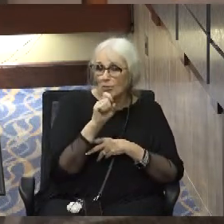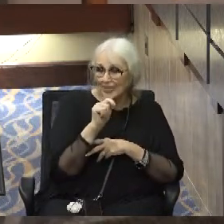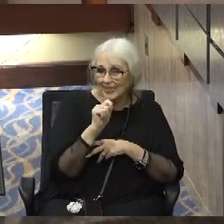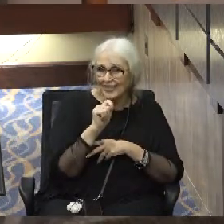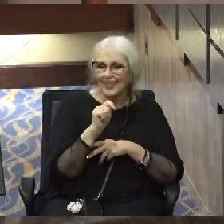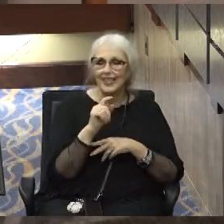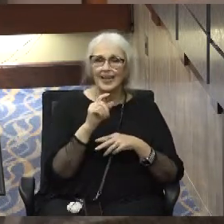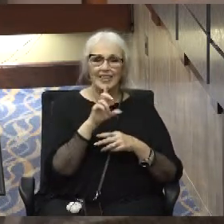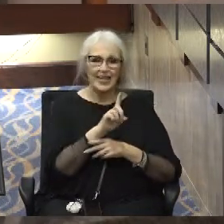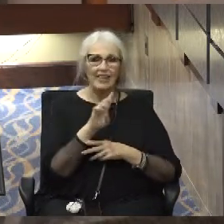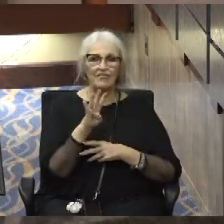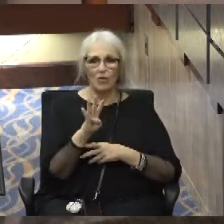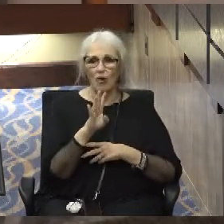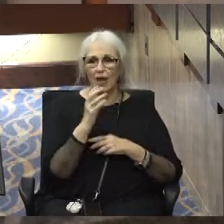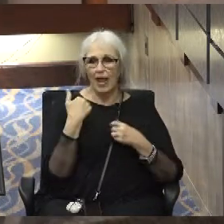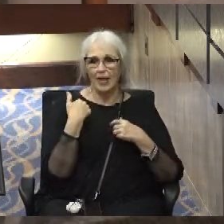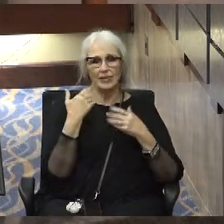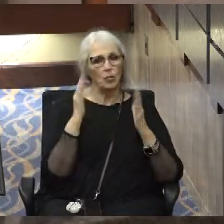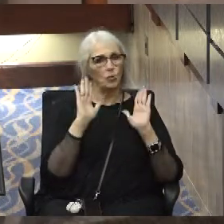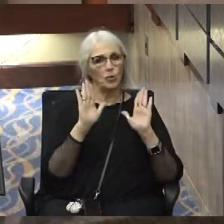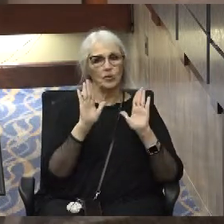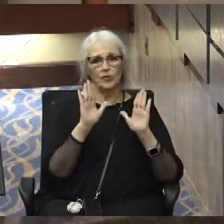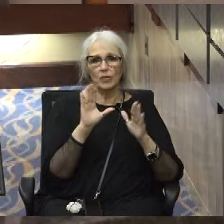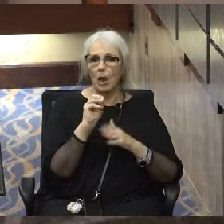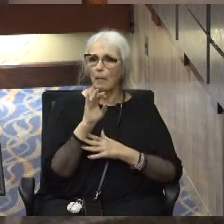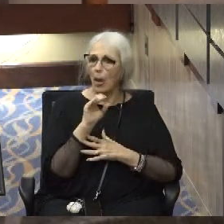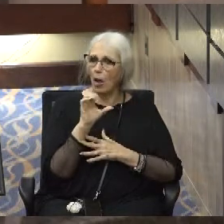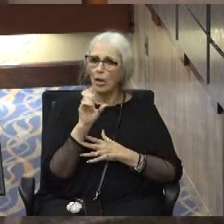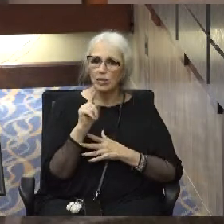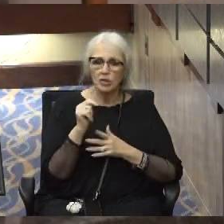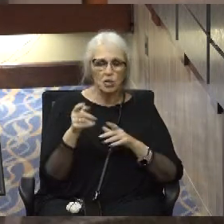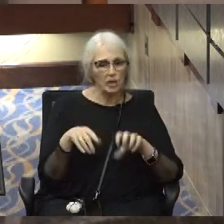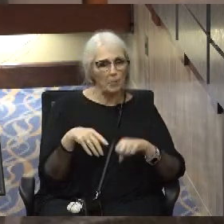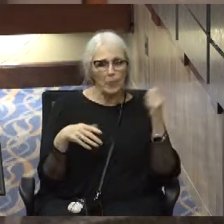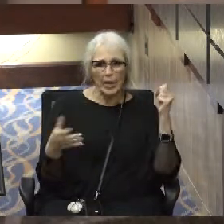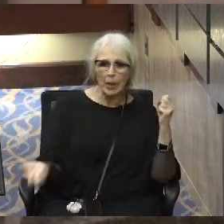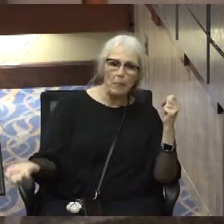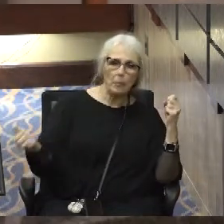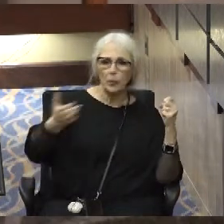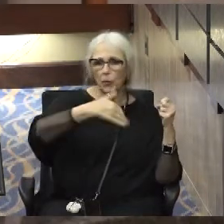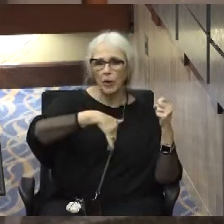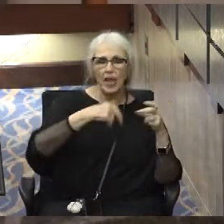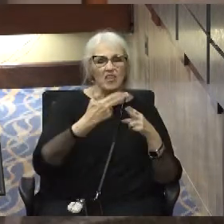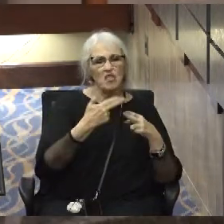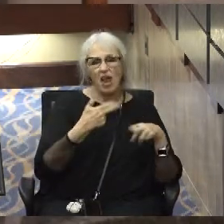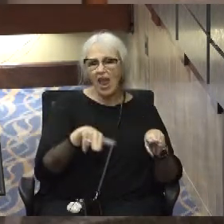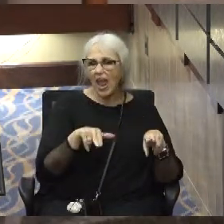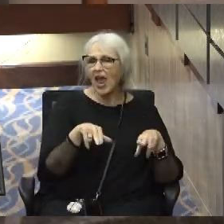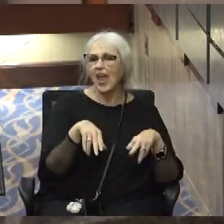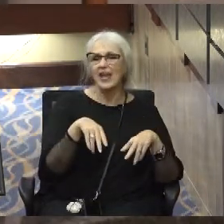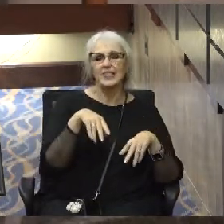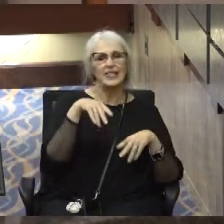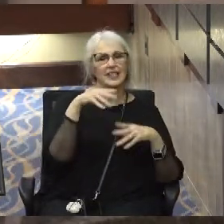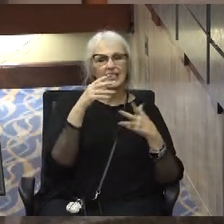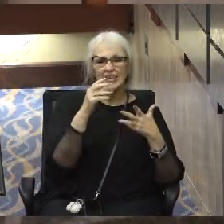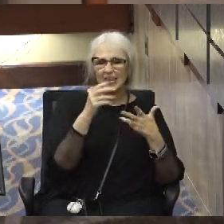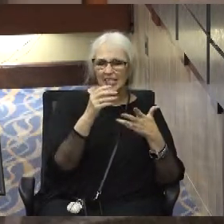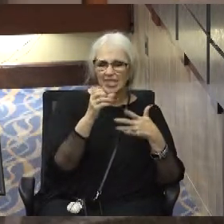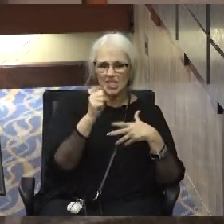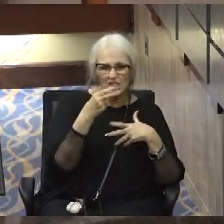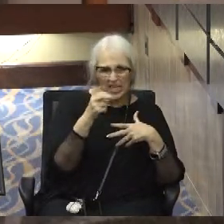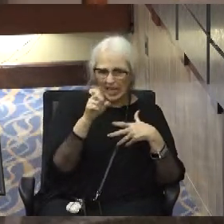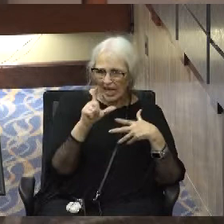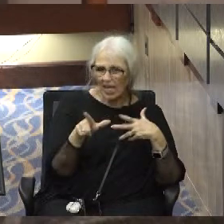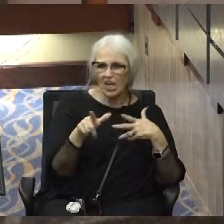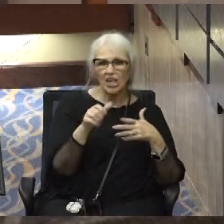in D4 has a great compost process, and you can pick up a bin and fill your eggshells and vegetable scraps and coffee grounds